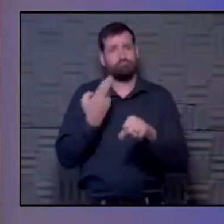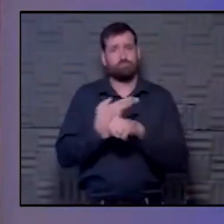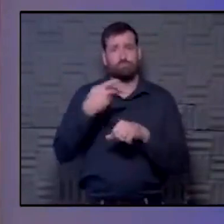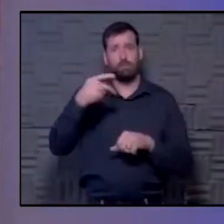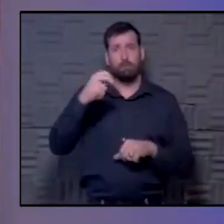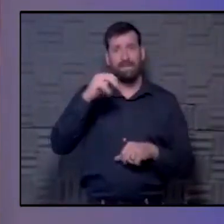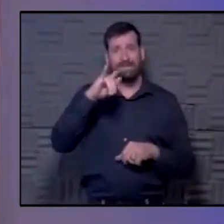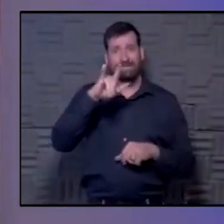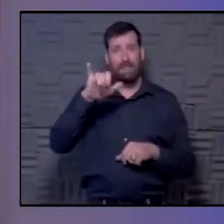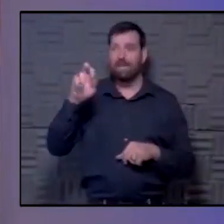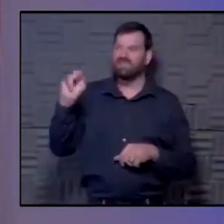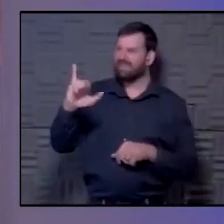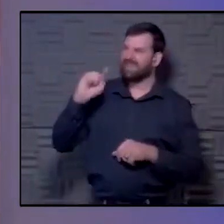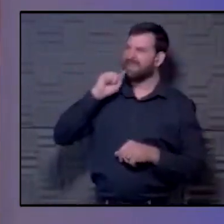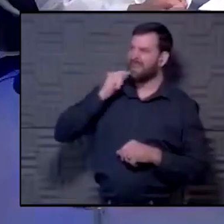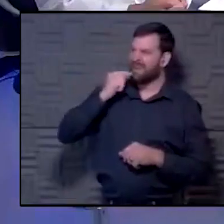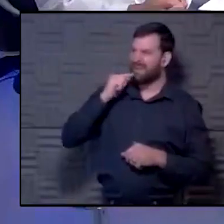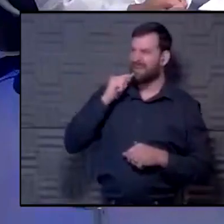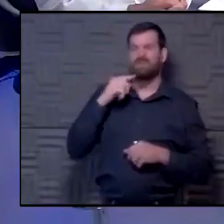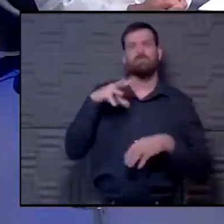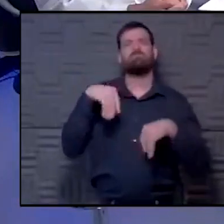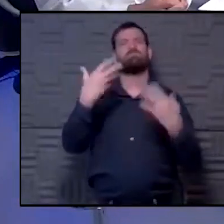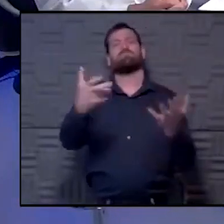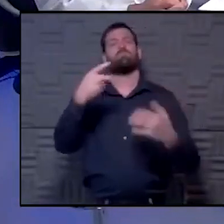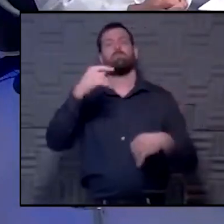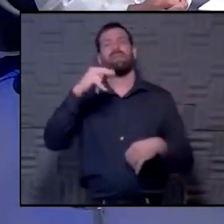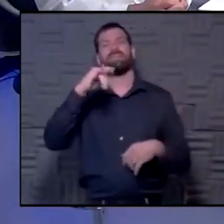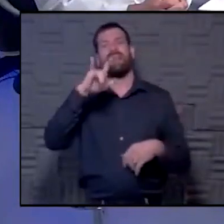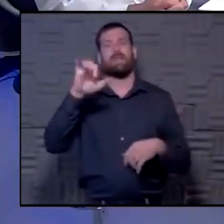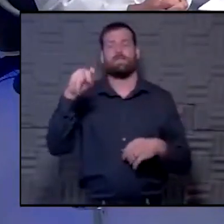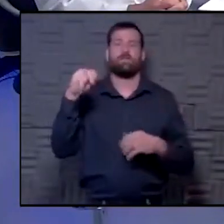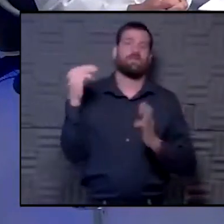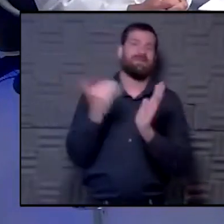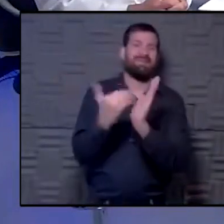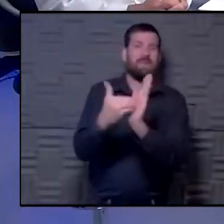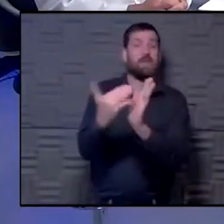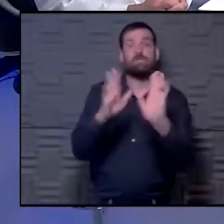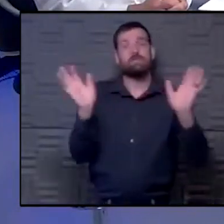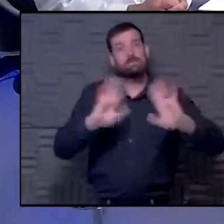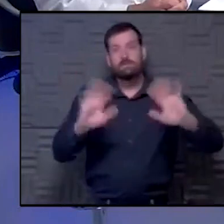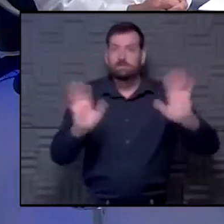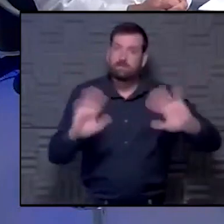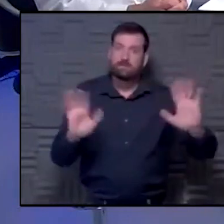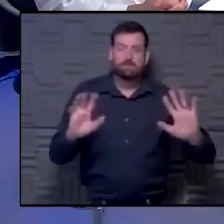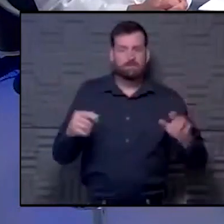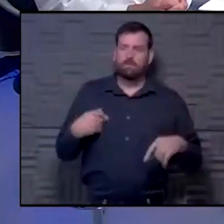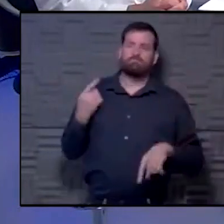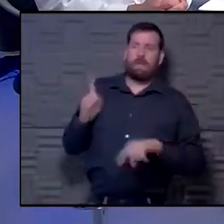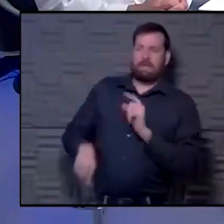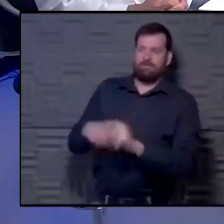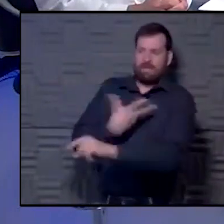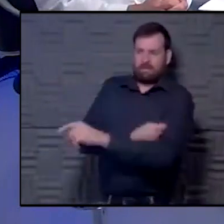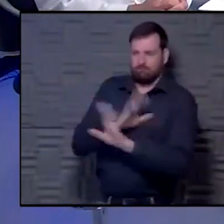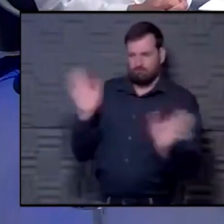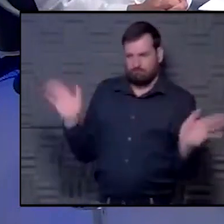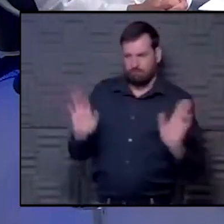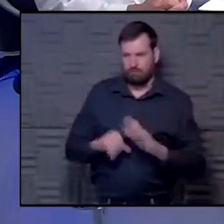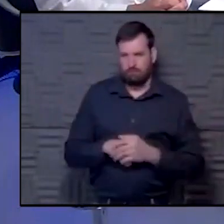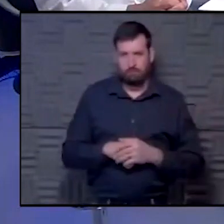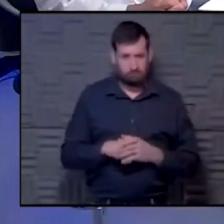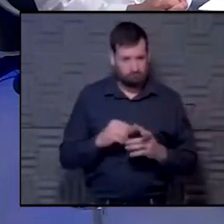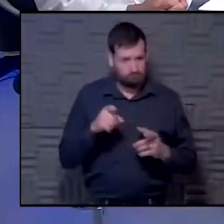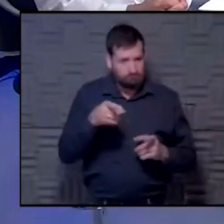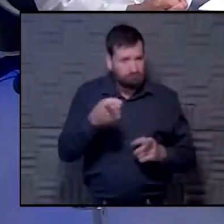vitamin. Like it's candy. Oh, doc, I need some of that antibiotic. Just fill me up with that antibiotic there. You're like, no, wait, you don't have it. But I can't get a vaccine. Wait, do